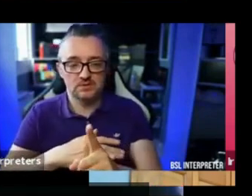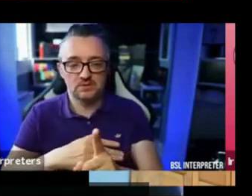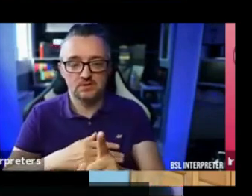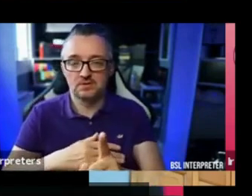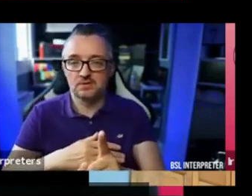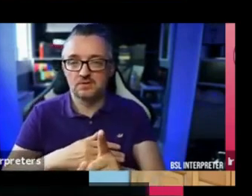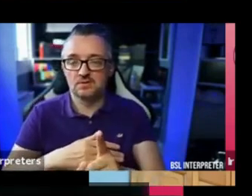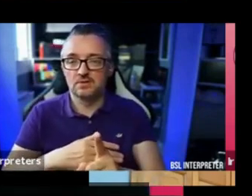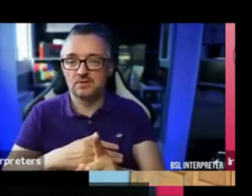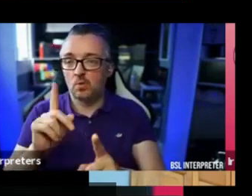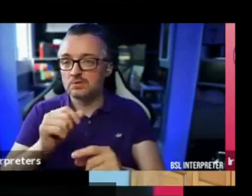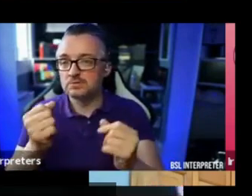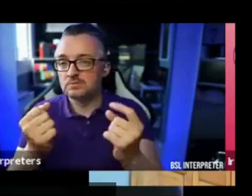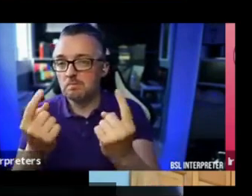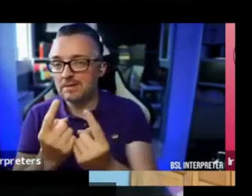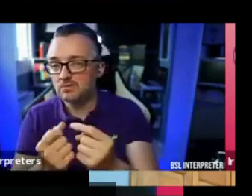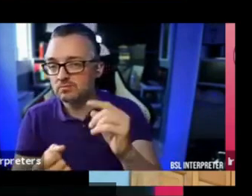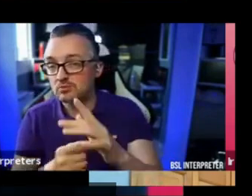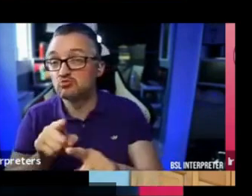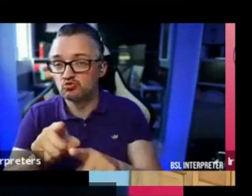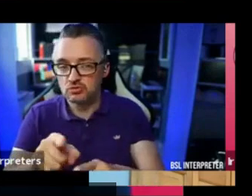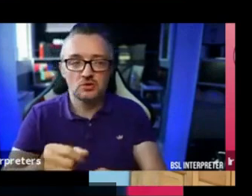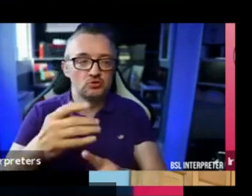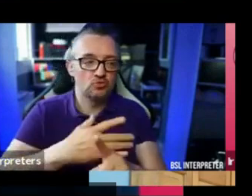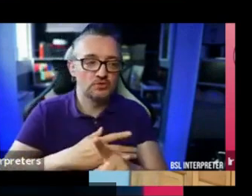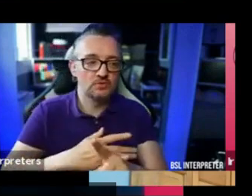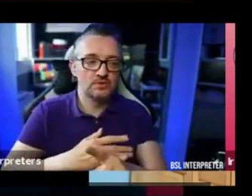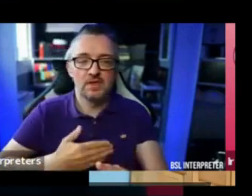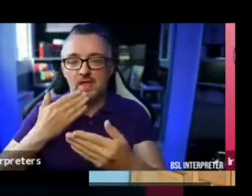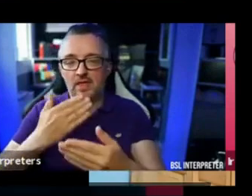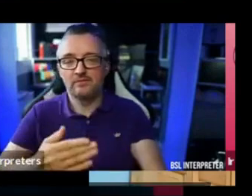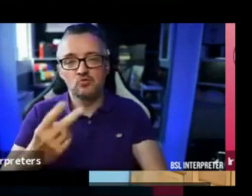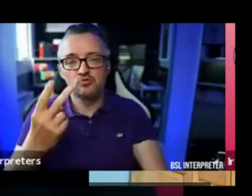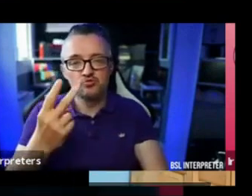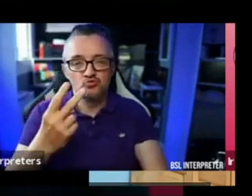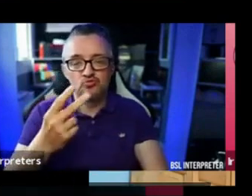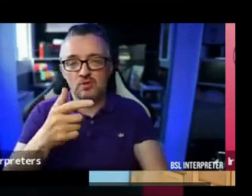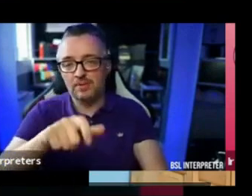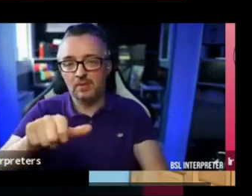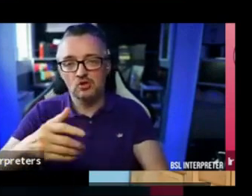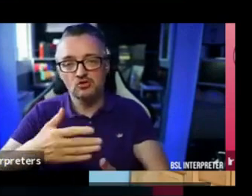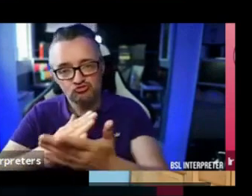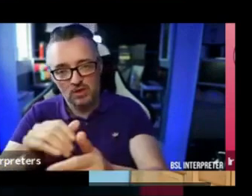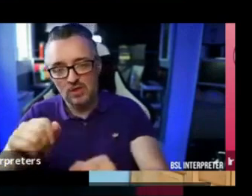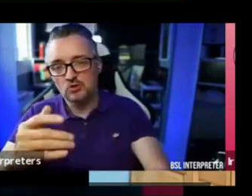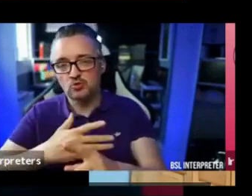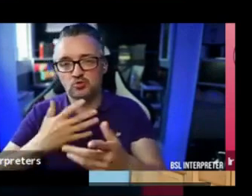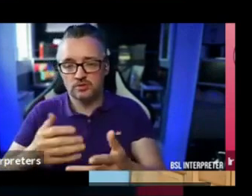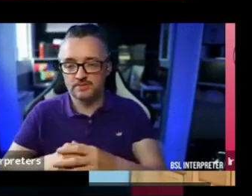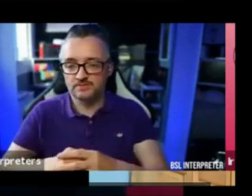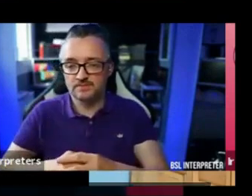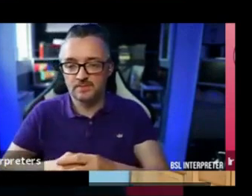pledges were stories. The What Matters to You walls were stories. And thank you for two brilliant people sharing stories